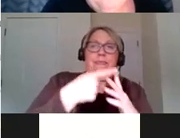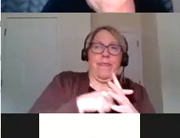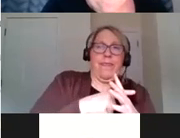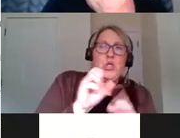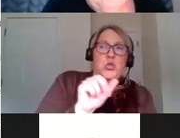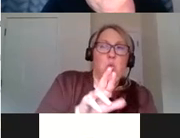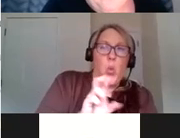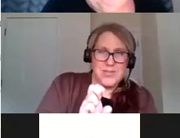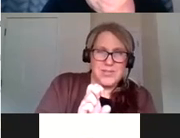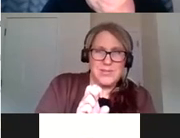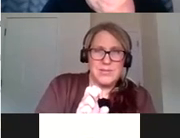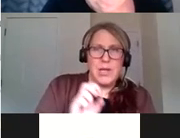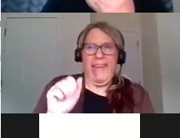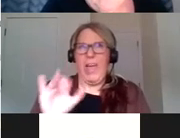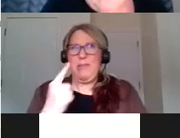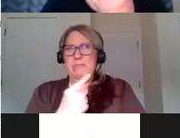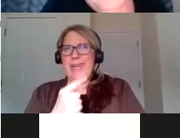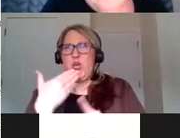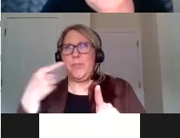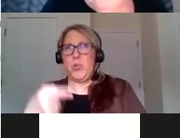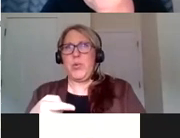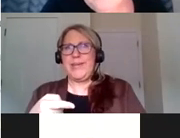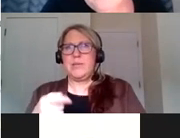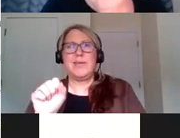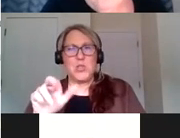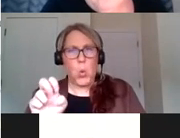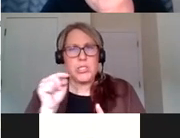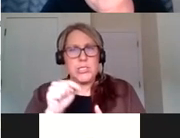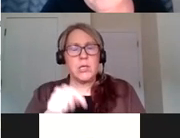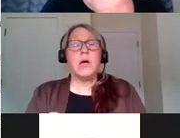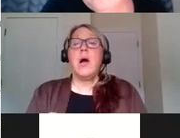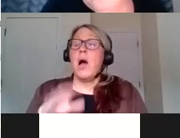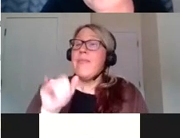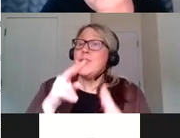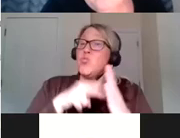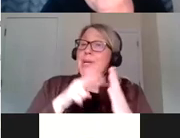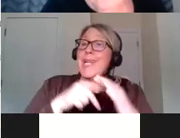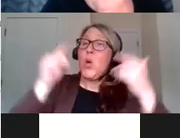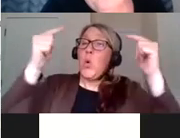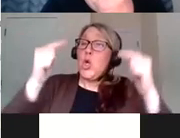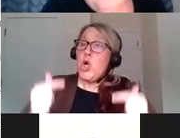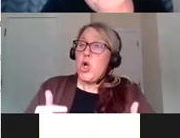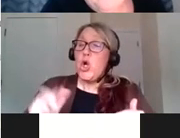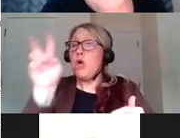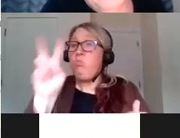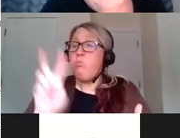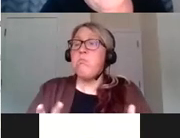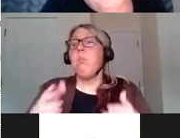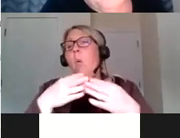Exactly. Good point. Okay, so that's the reading order, a little bit of overview of